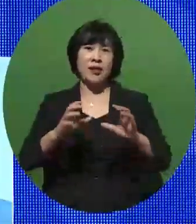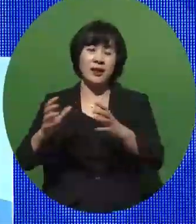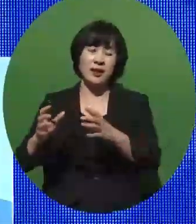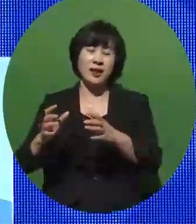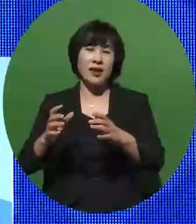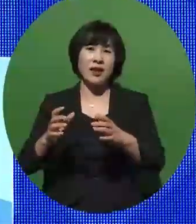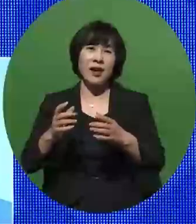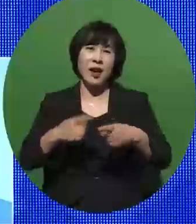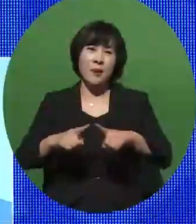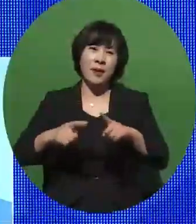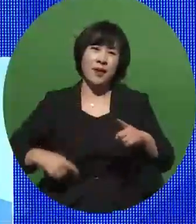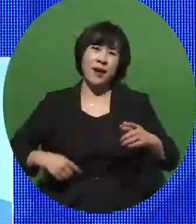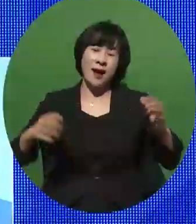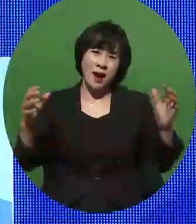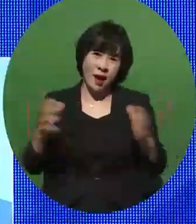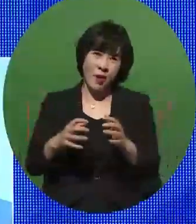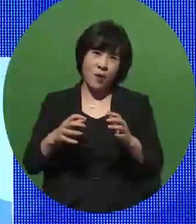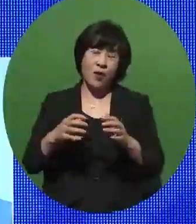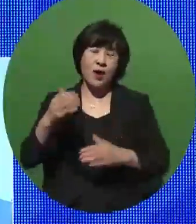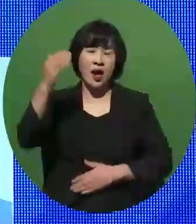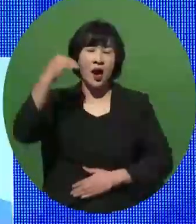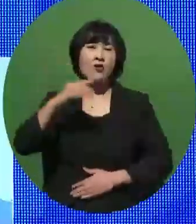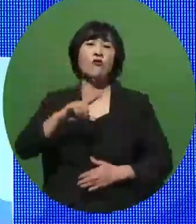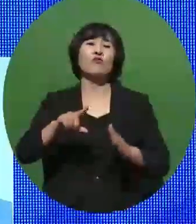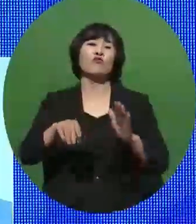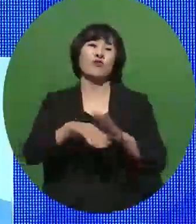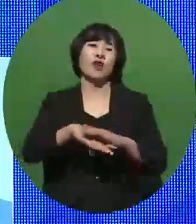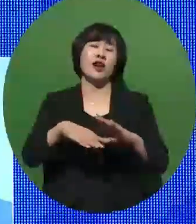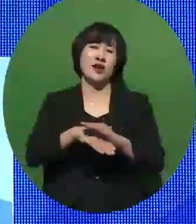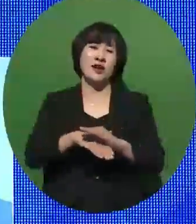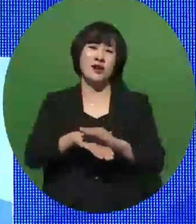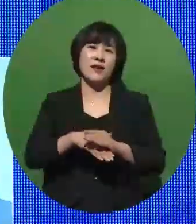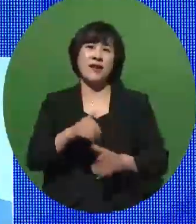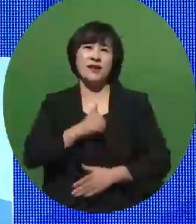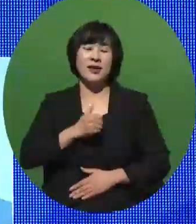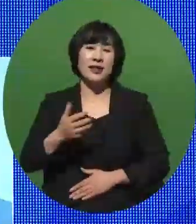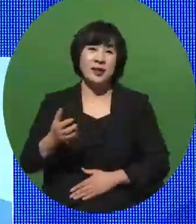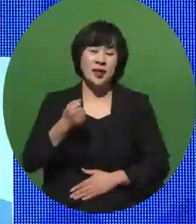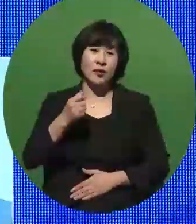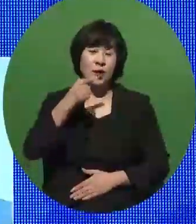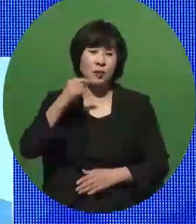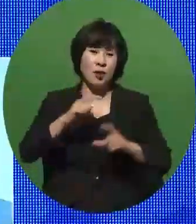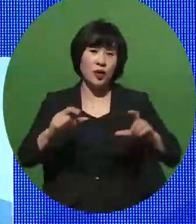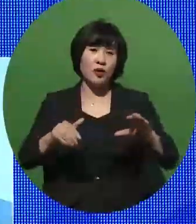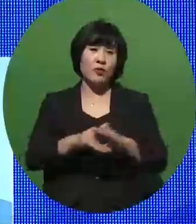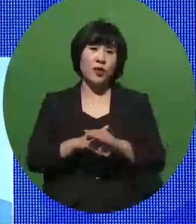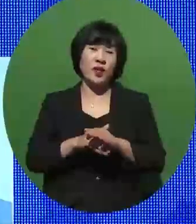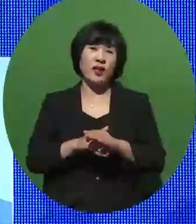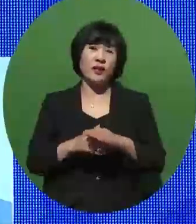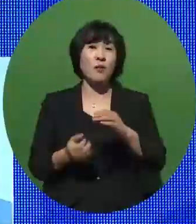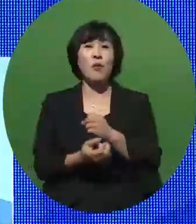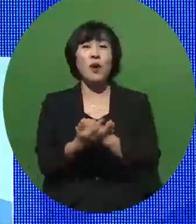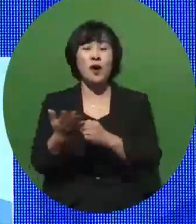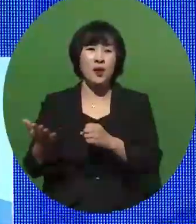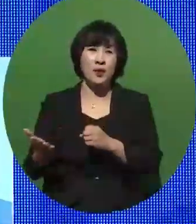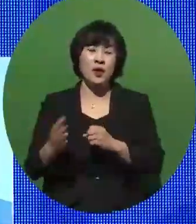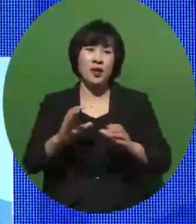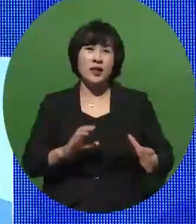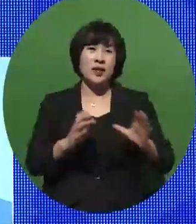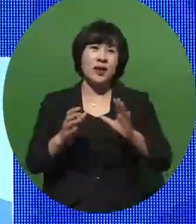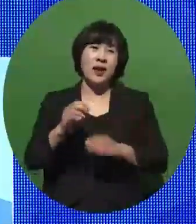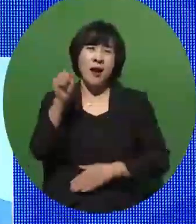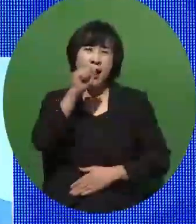global space superpower. In addition, with friendly relations with neighboring countries